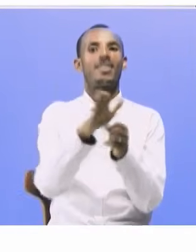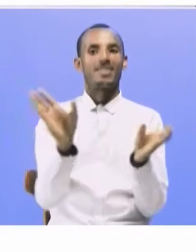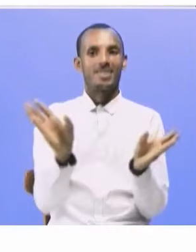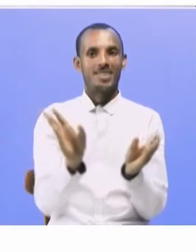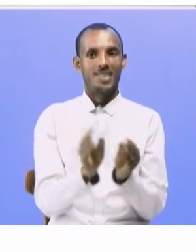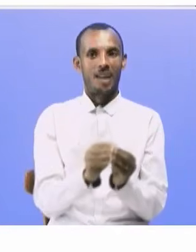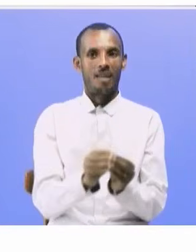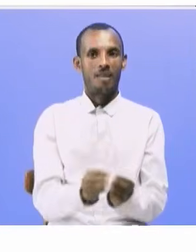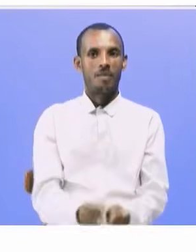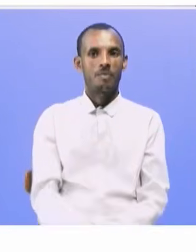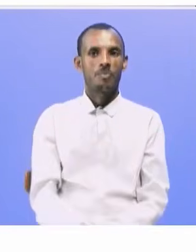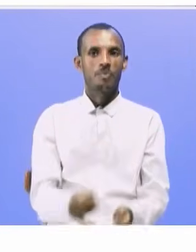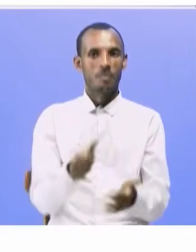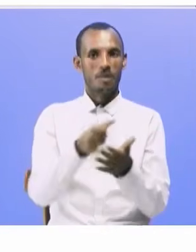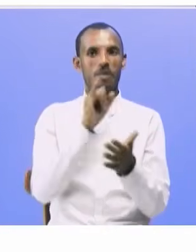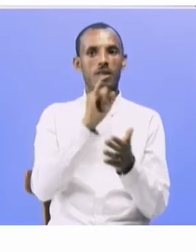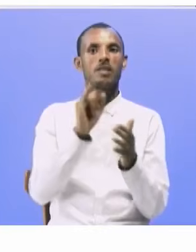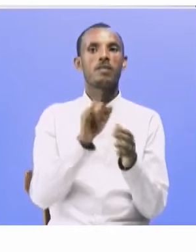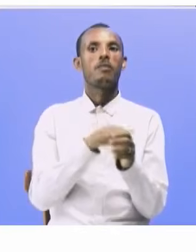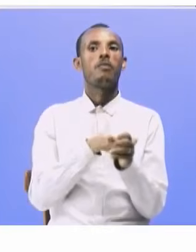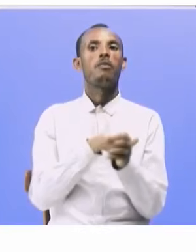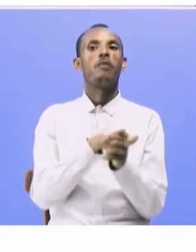is a finite